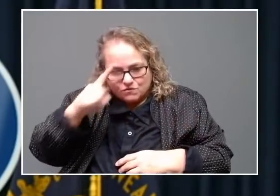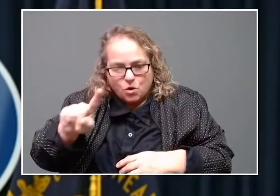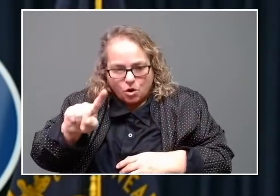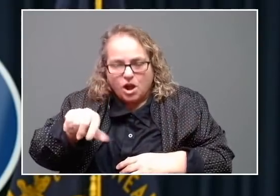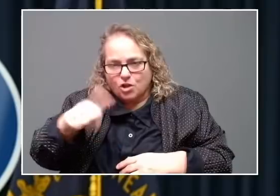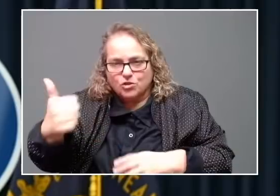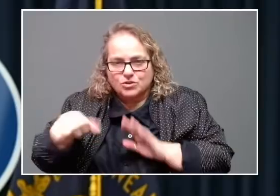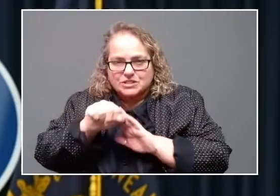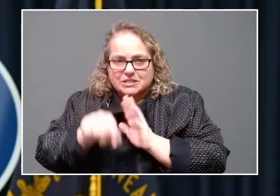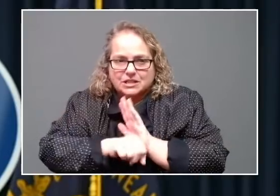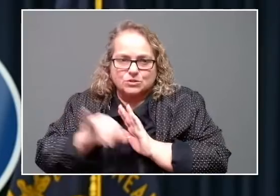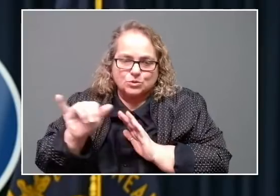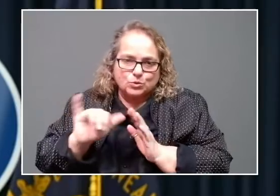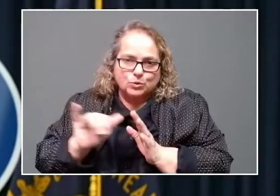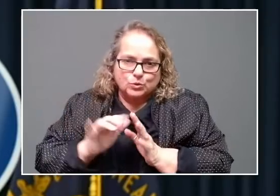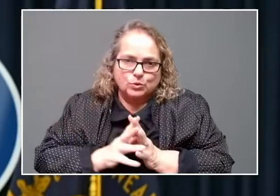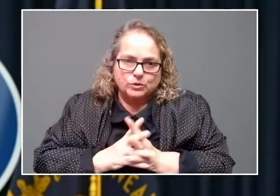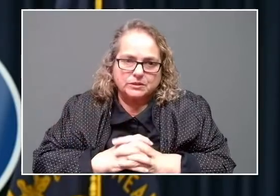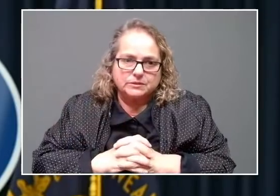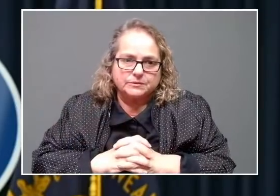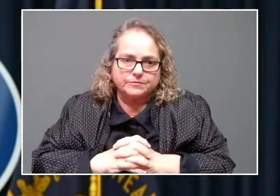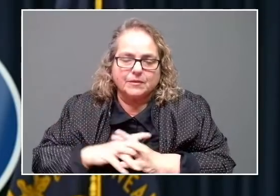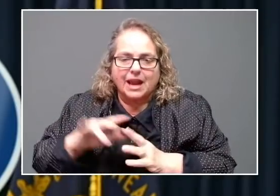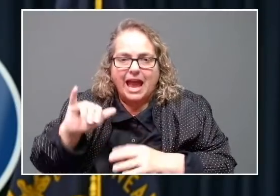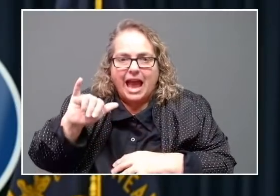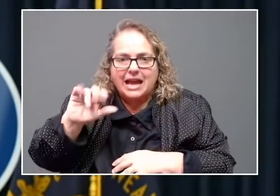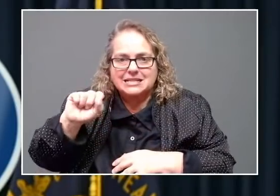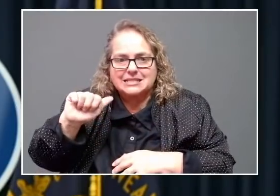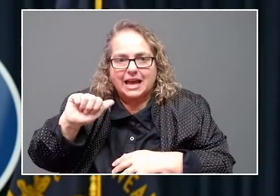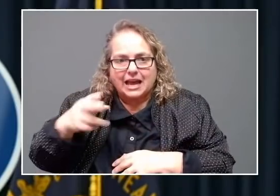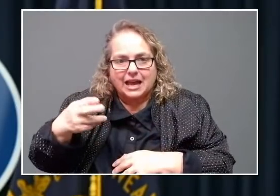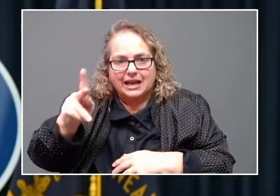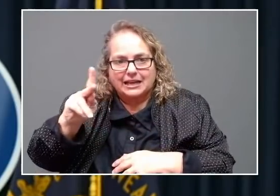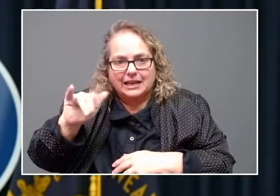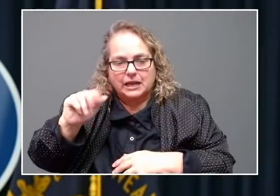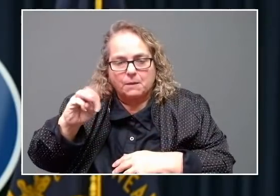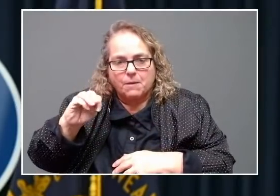too. Isaiah Kim Martinez.